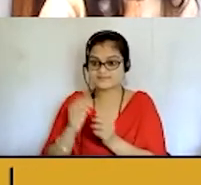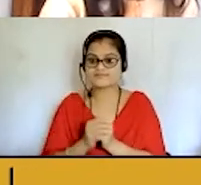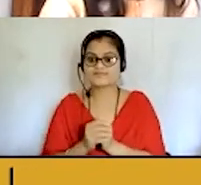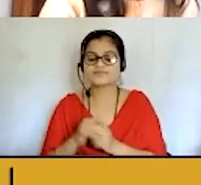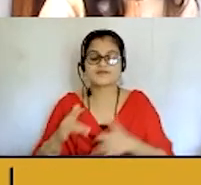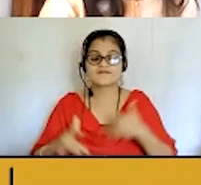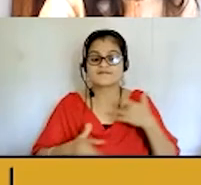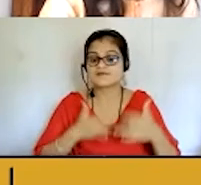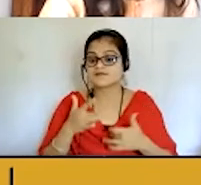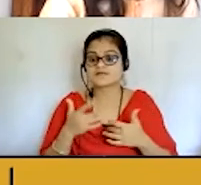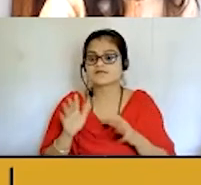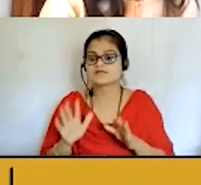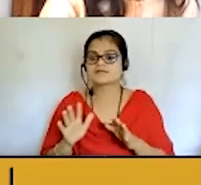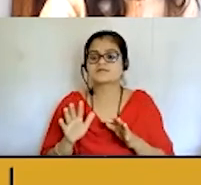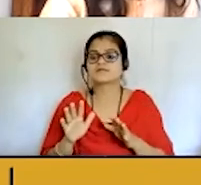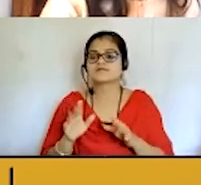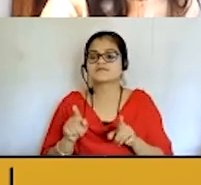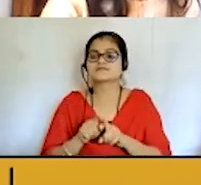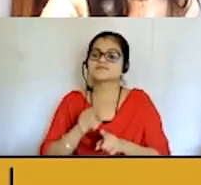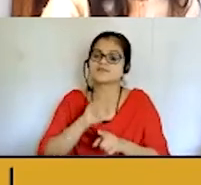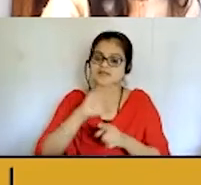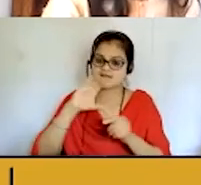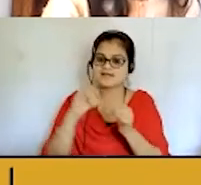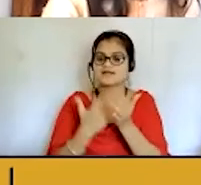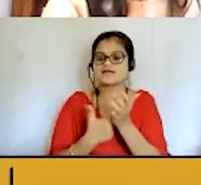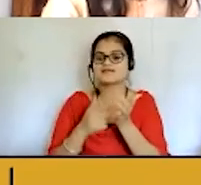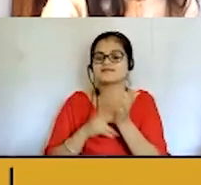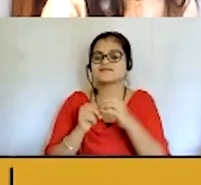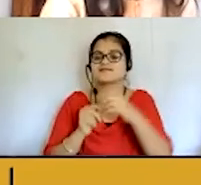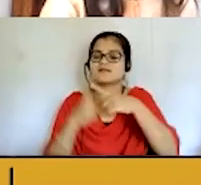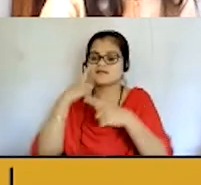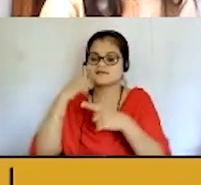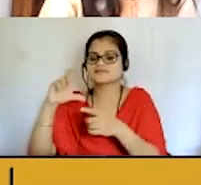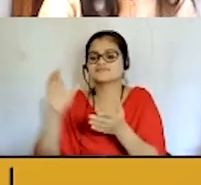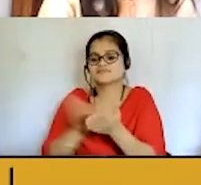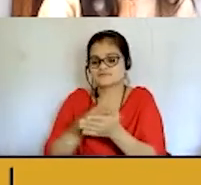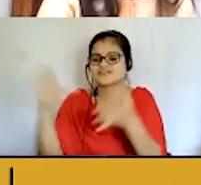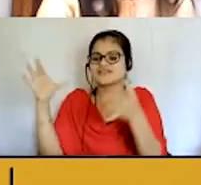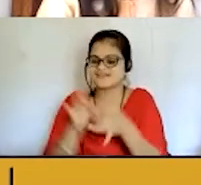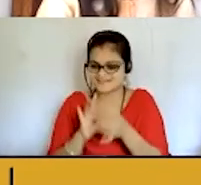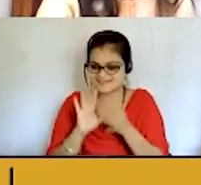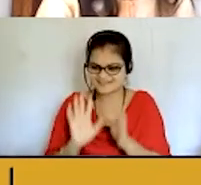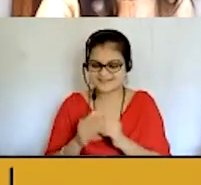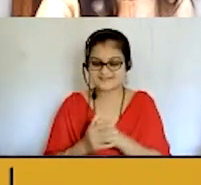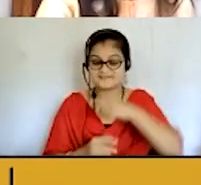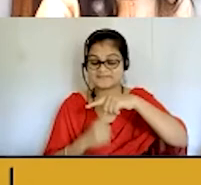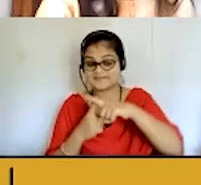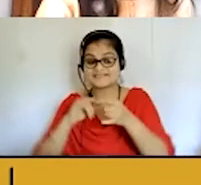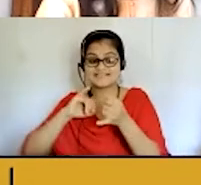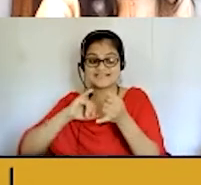of the music had got to be Carnatic. And in terms of the